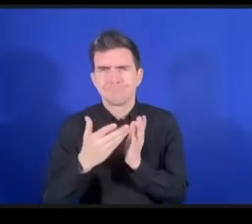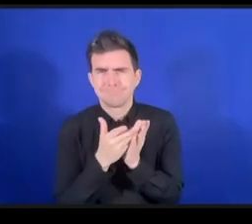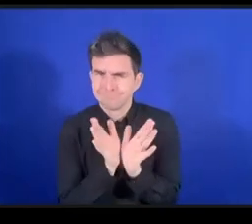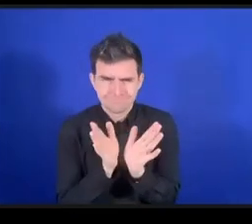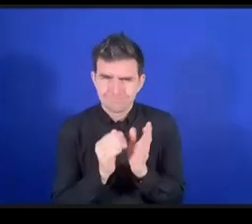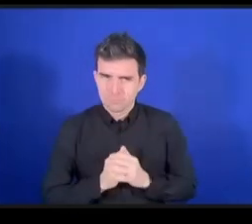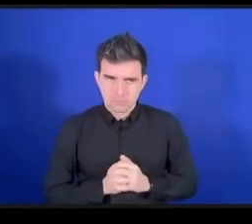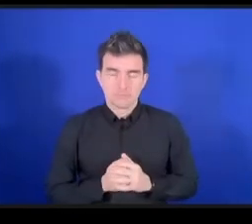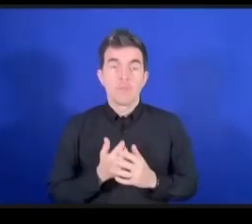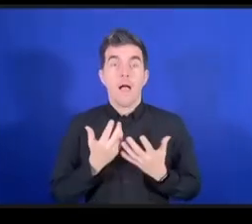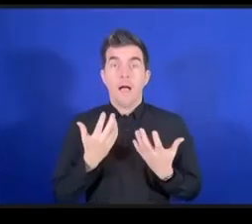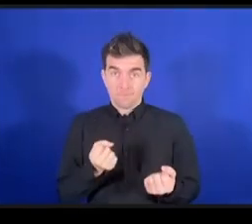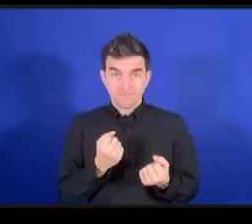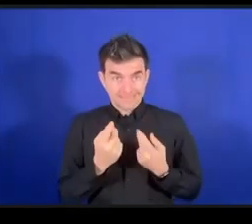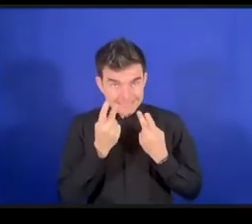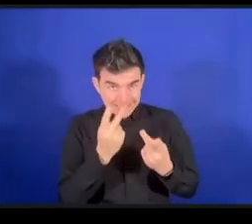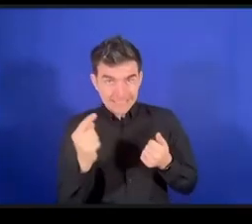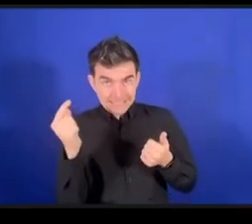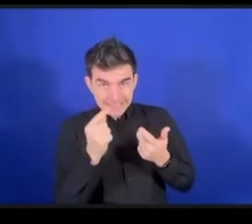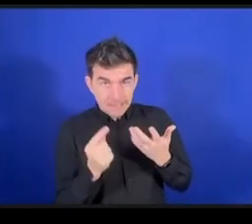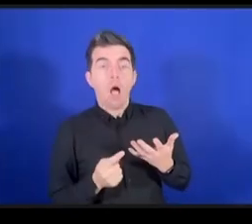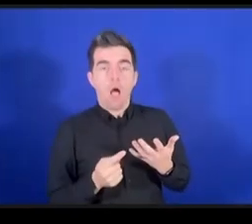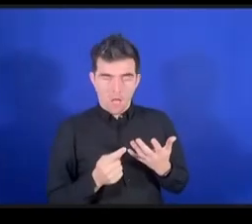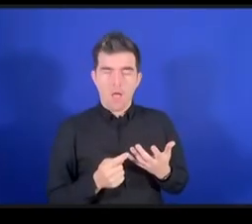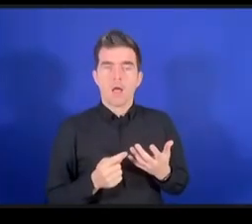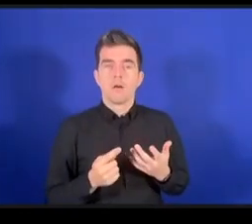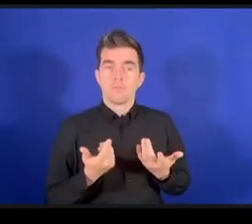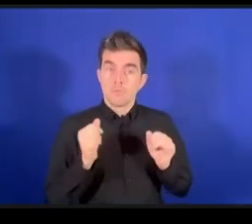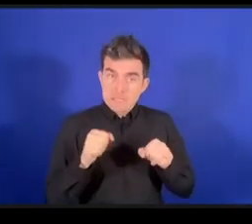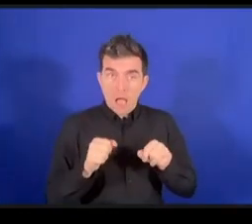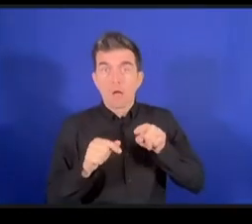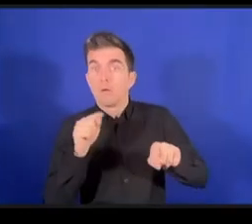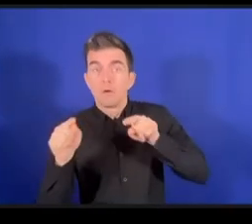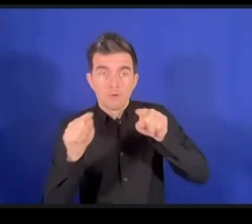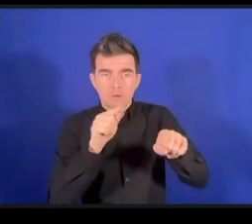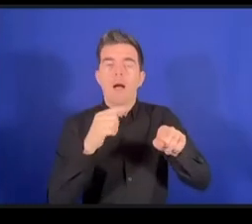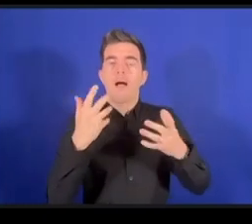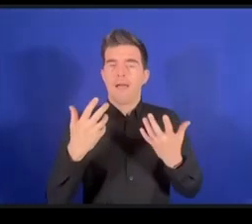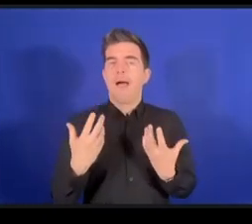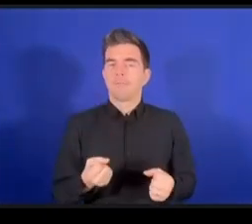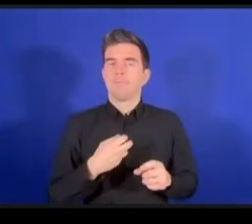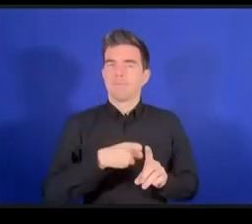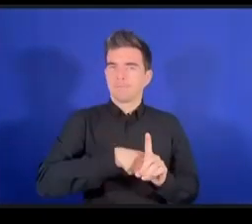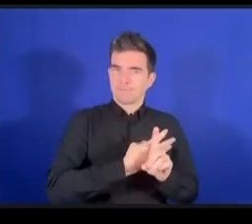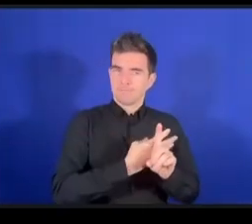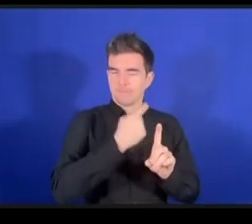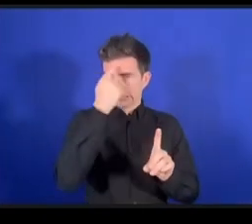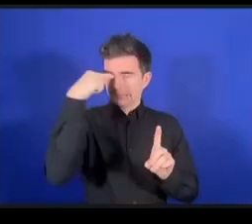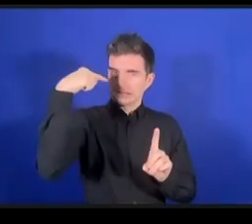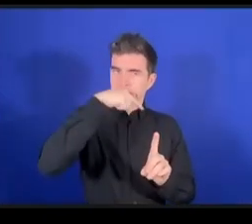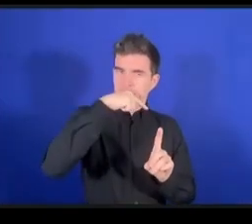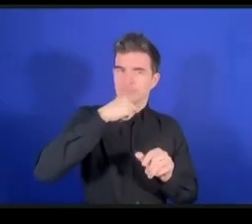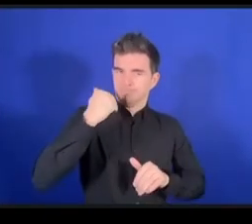top. And then we have persons with disabilities interacting with these